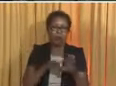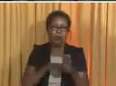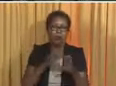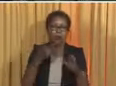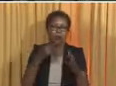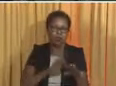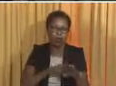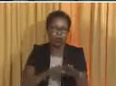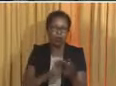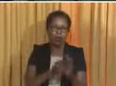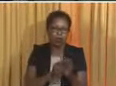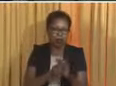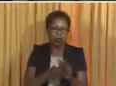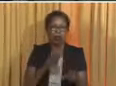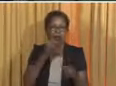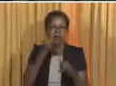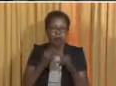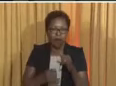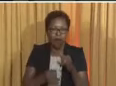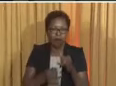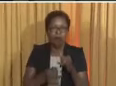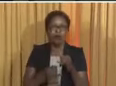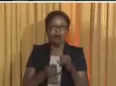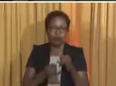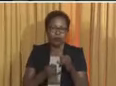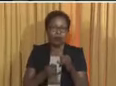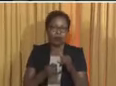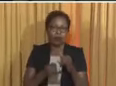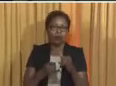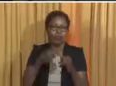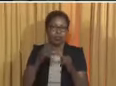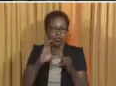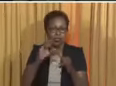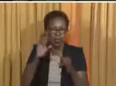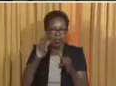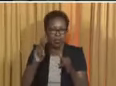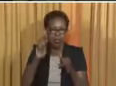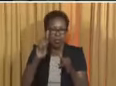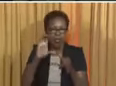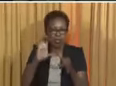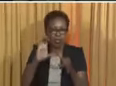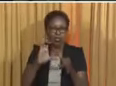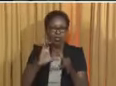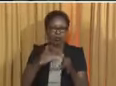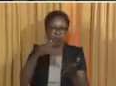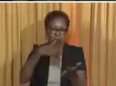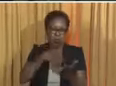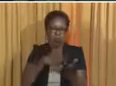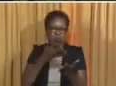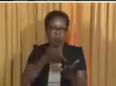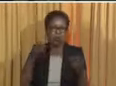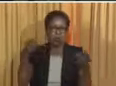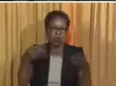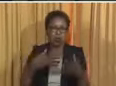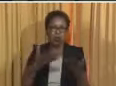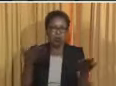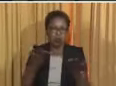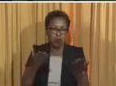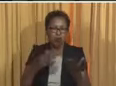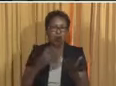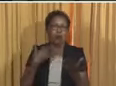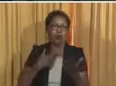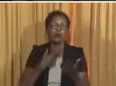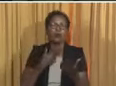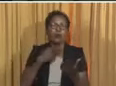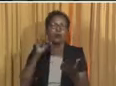amendment. The final report of the Constitution of Kenya Review Commission captures these sentiments where the people's voice is summarized. And